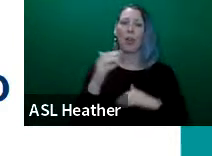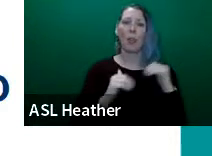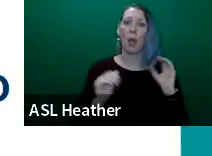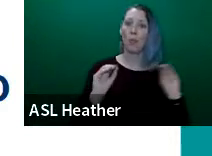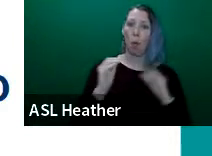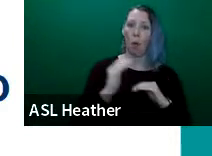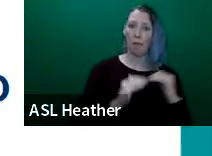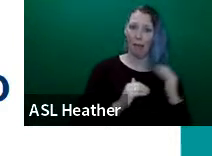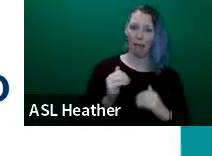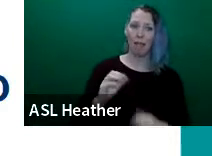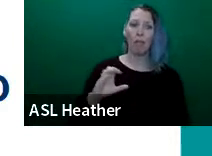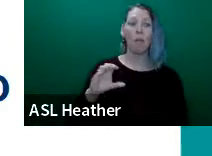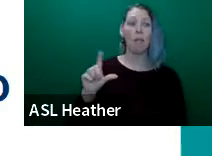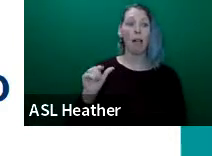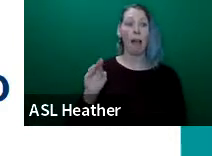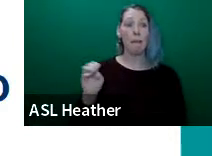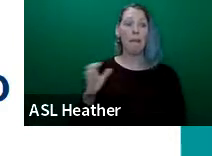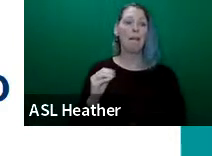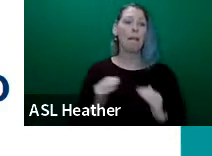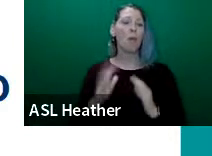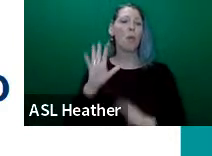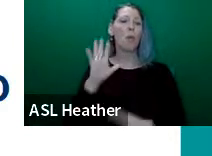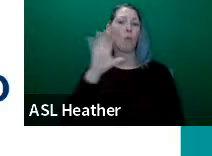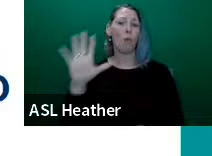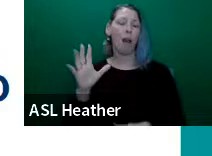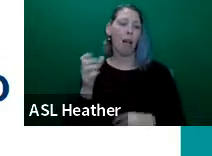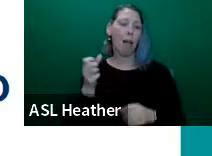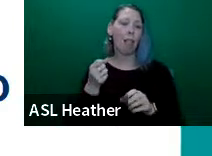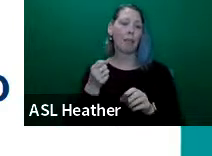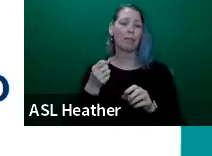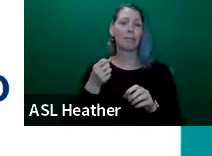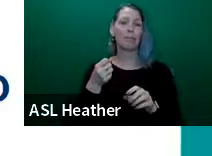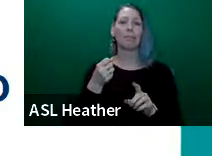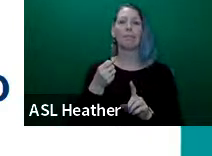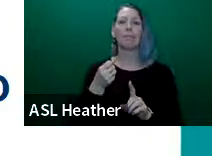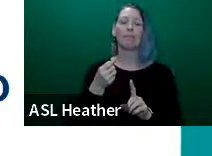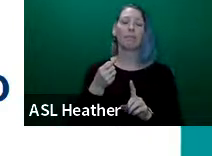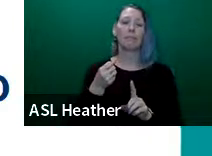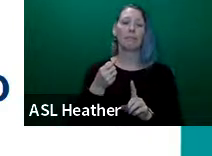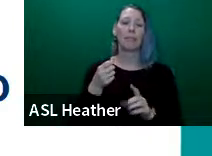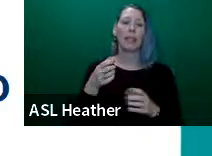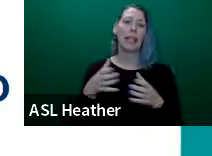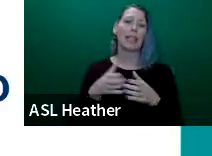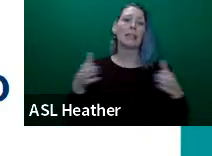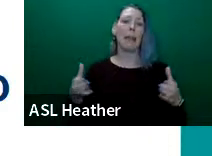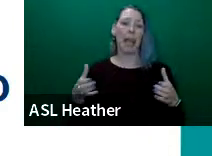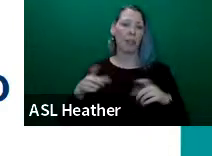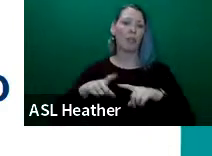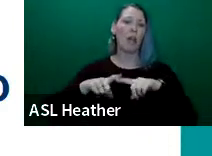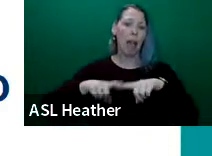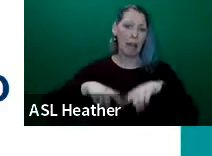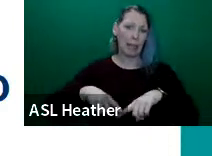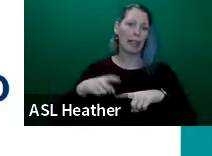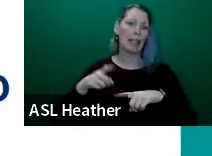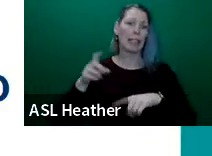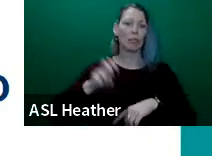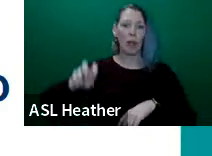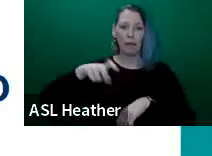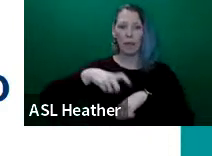get the climate, and then equity again will expand on increased modal option, improved travel time reliability, and look for other kind of